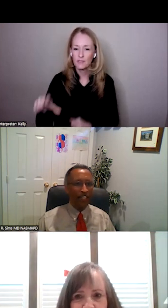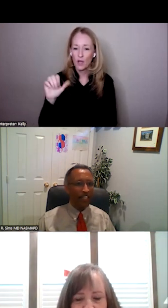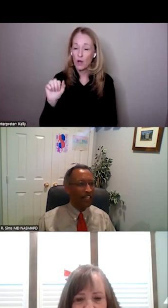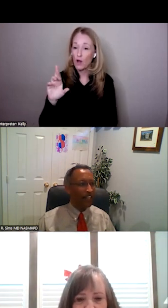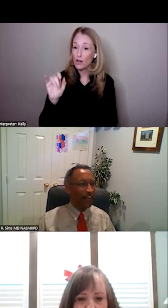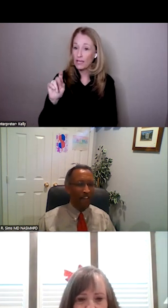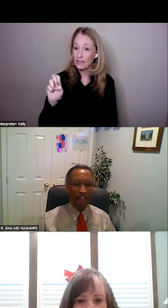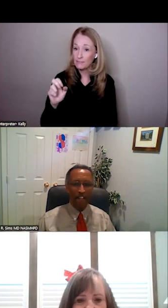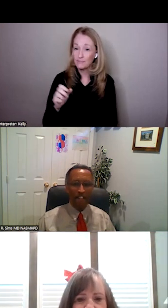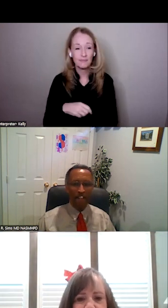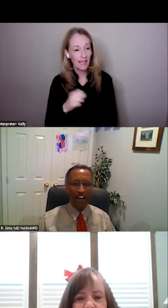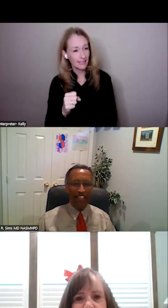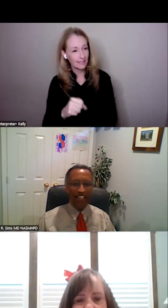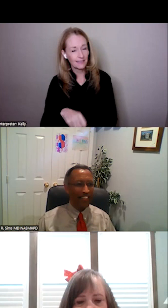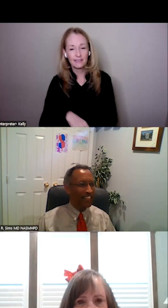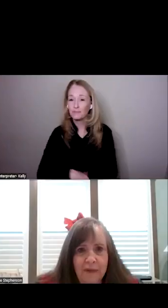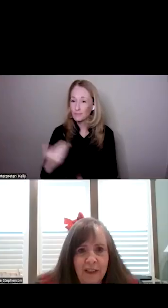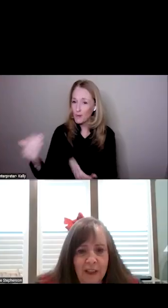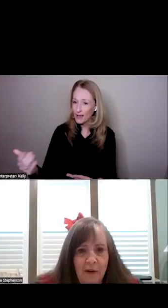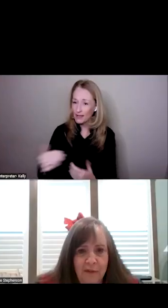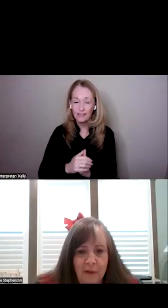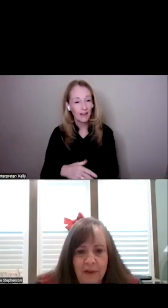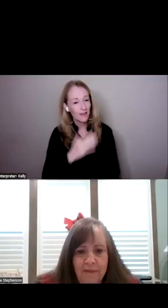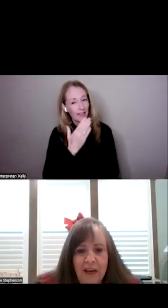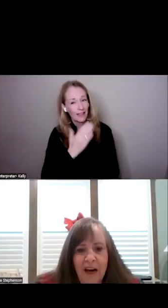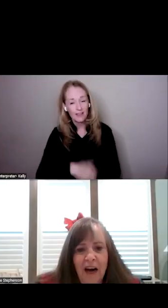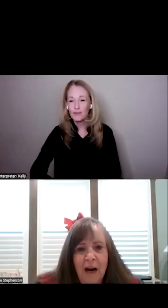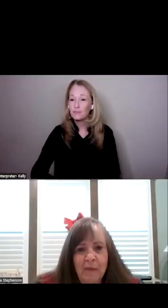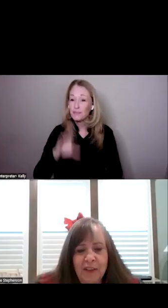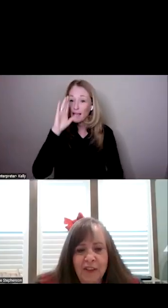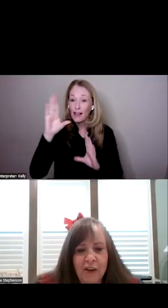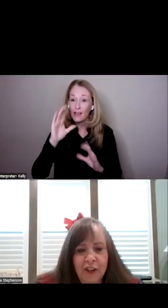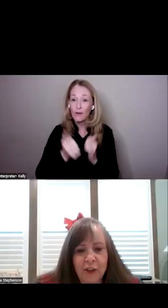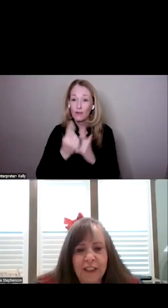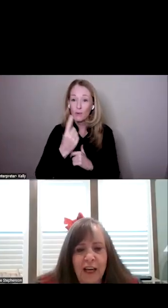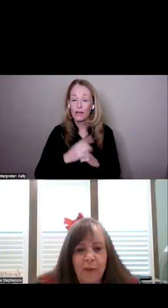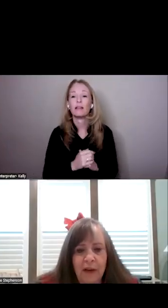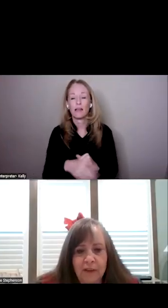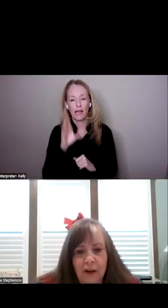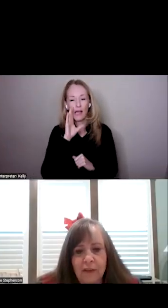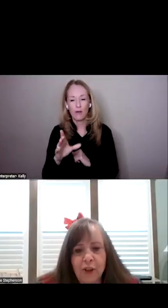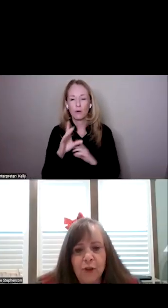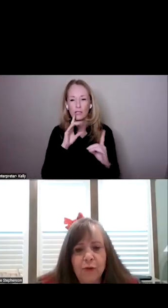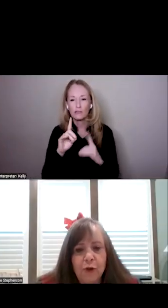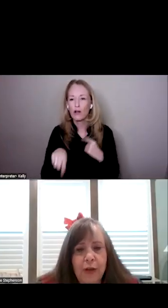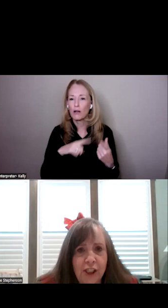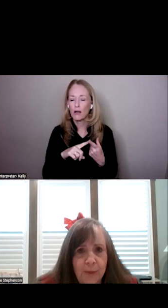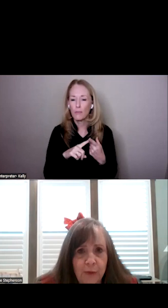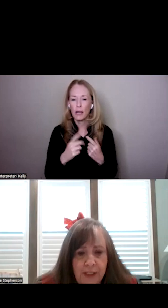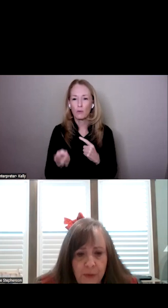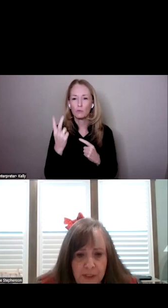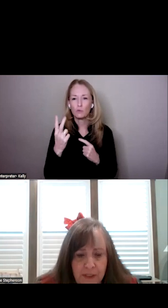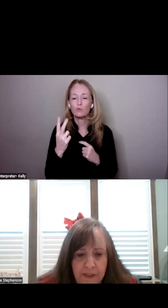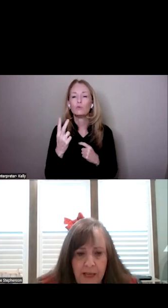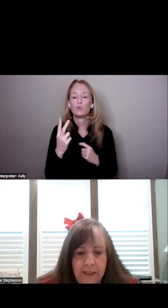ahead. Hi, Brian. Thank you. Hello, everyone. I'm going to talk to you today about two new